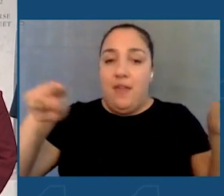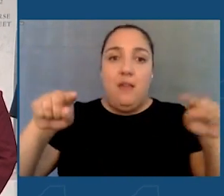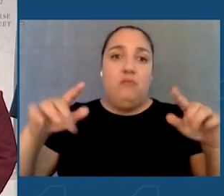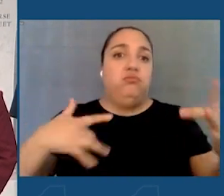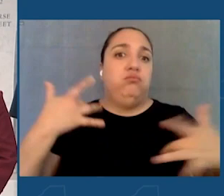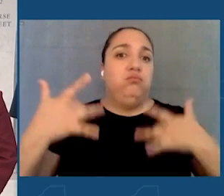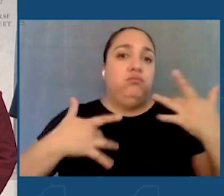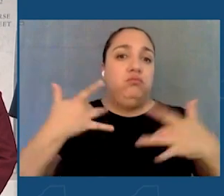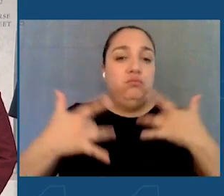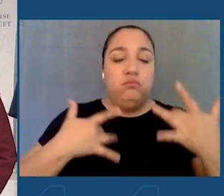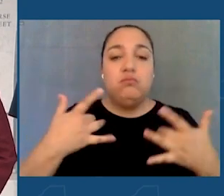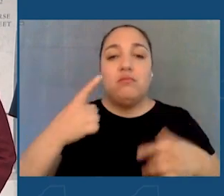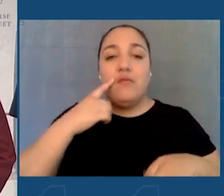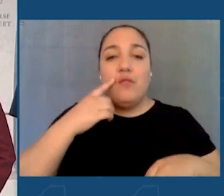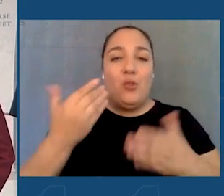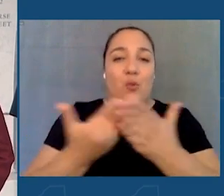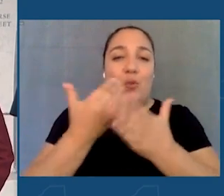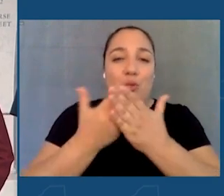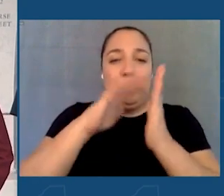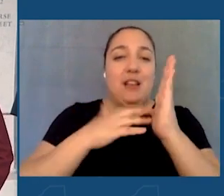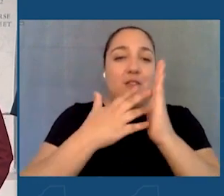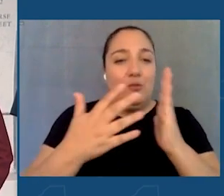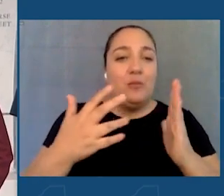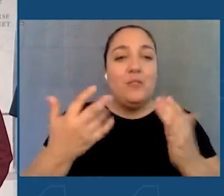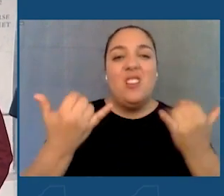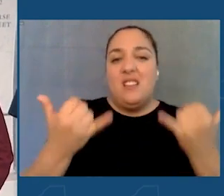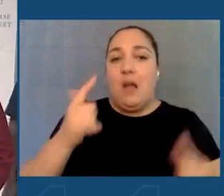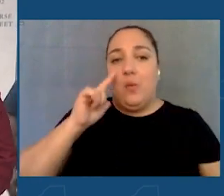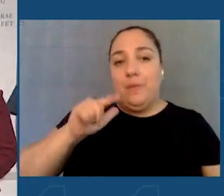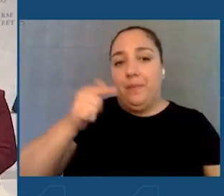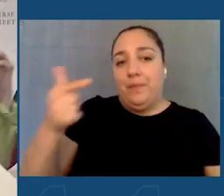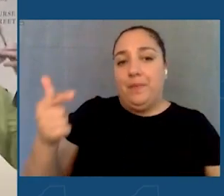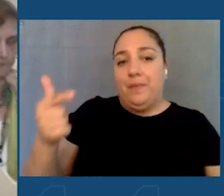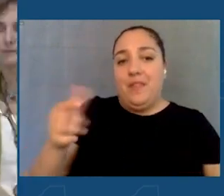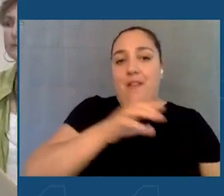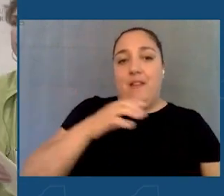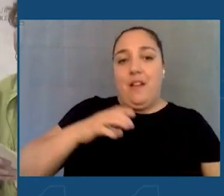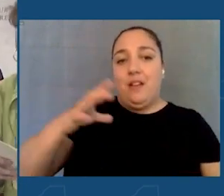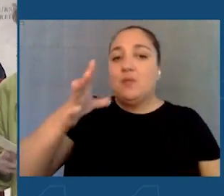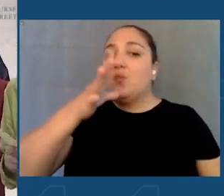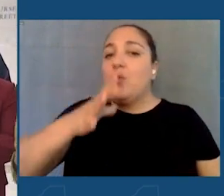let's keep the momentum going, and I'd like to introduce the Congresswoman. Thank you.